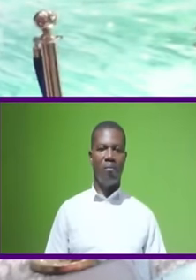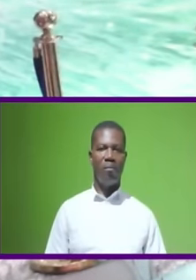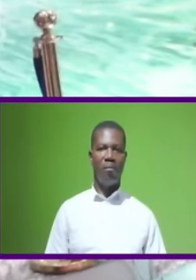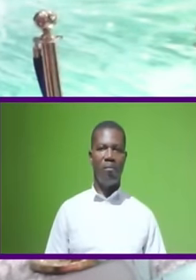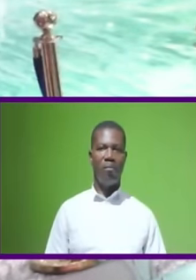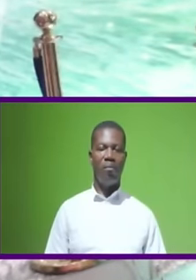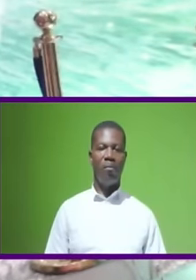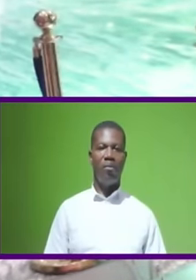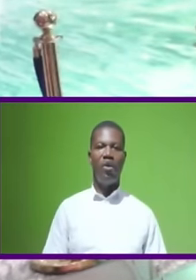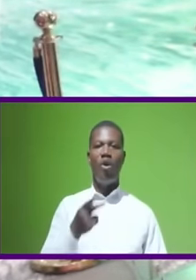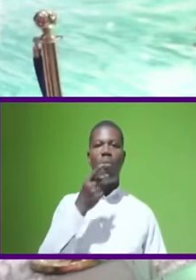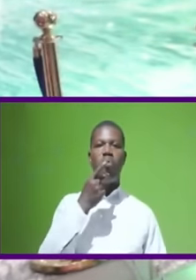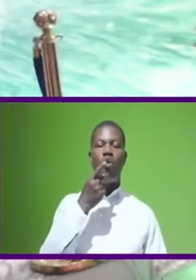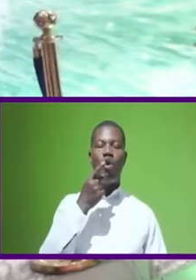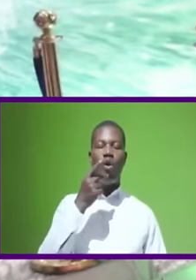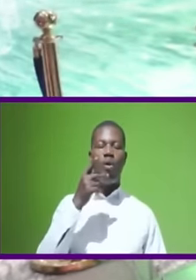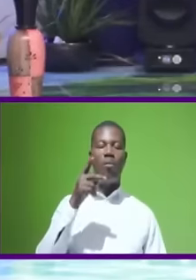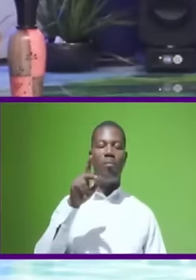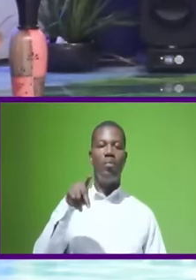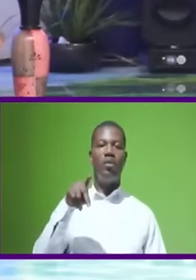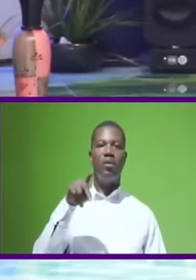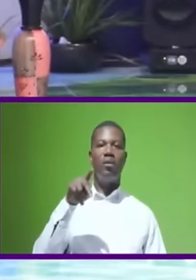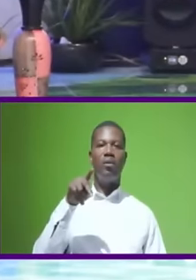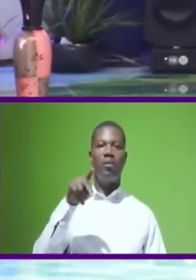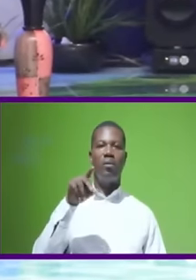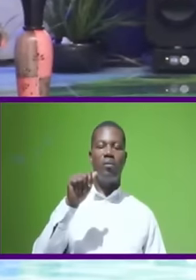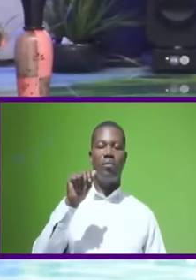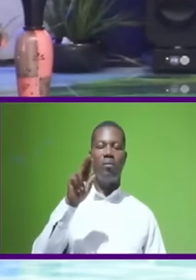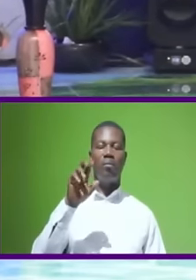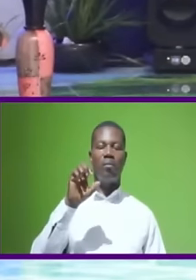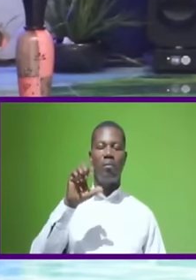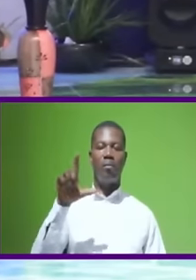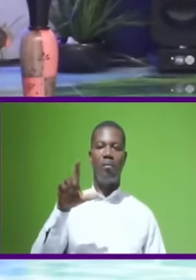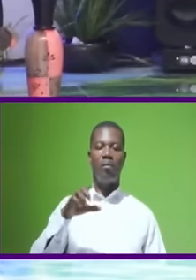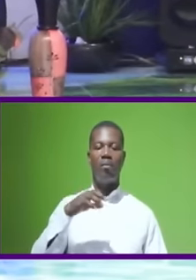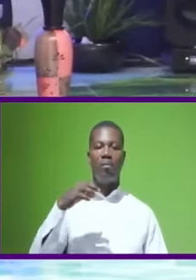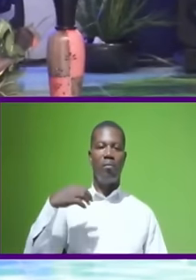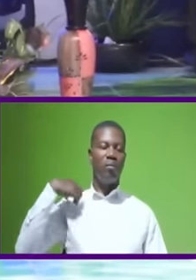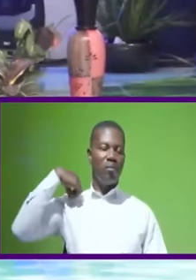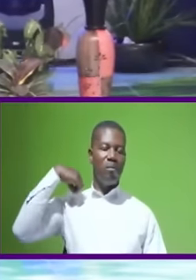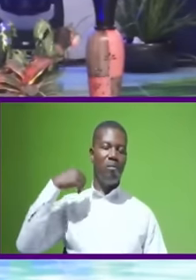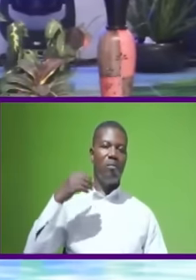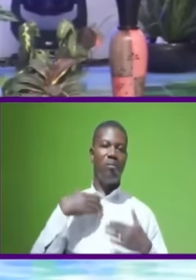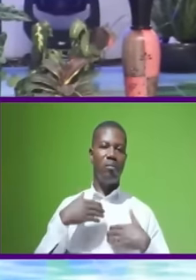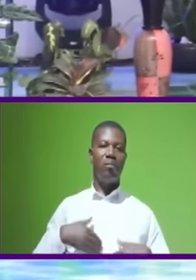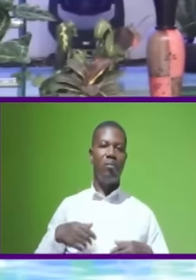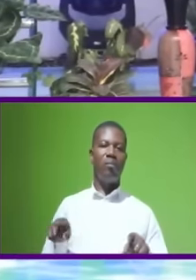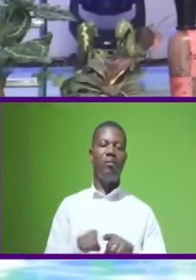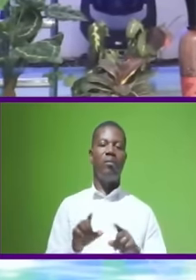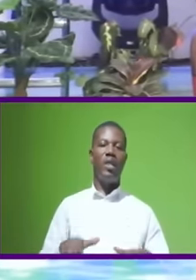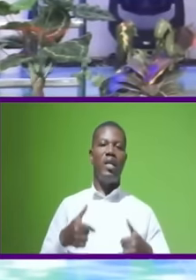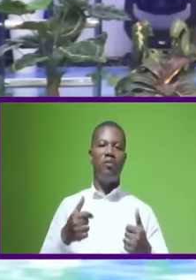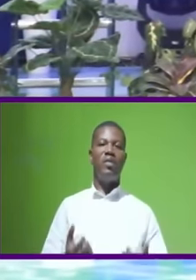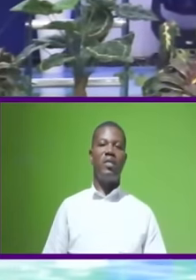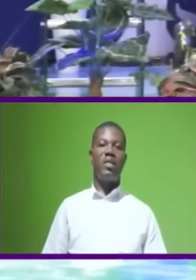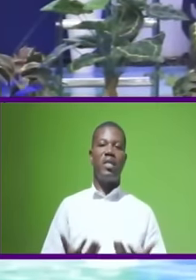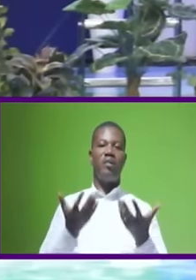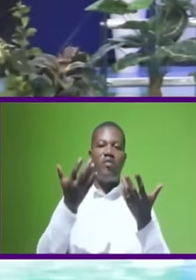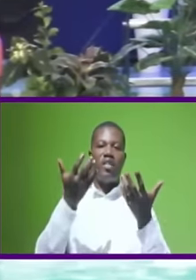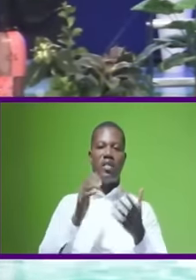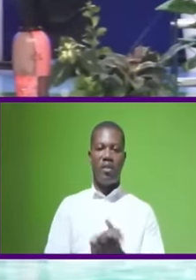Paul is saying to you, Nipper, yes, you are saying, Aphoria, Etias. So Paul said we should